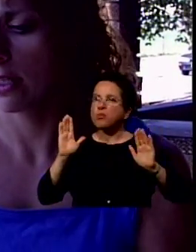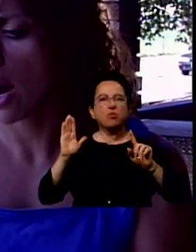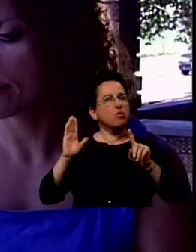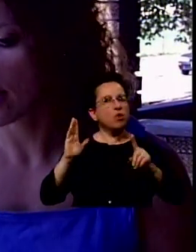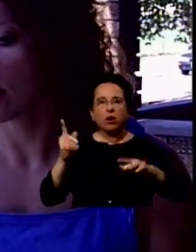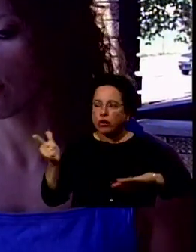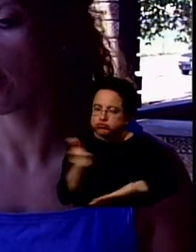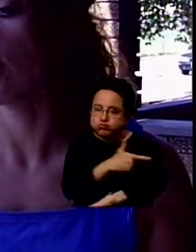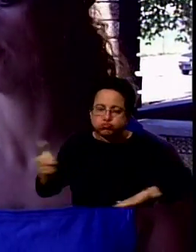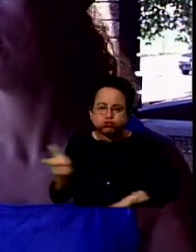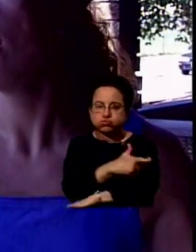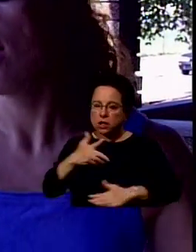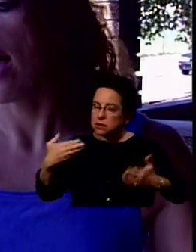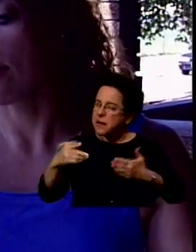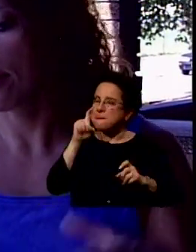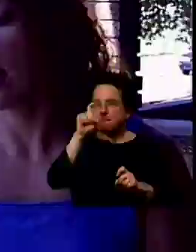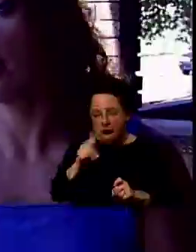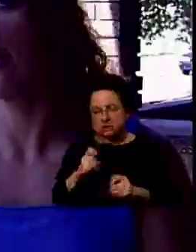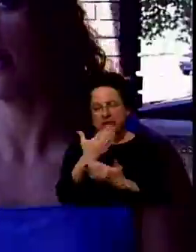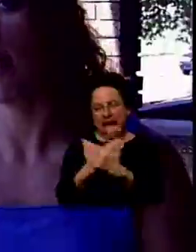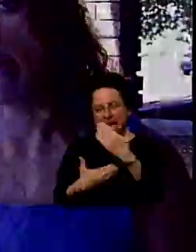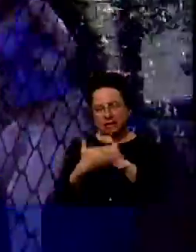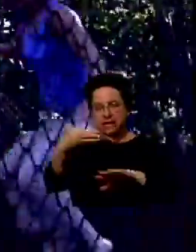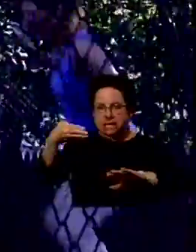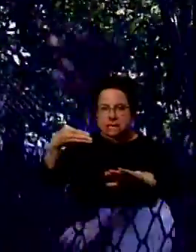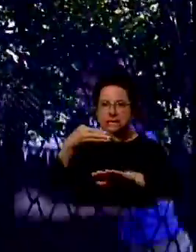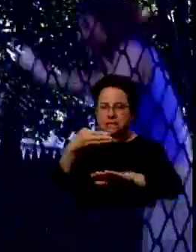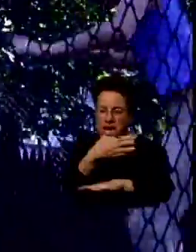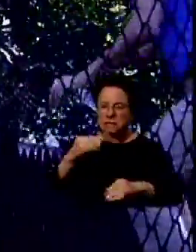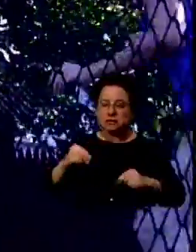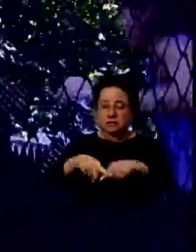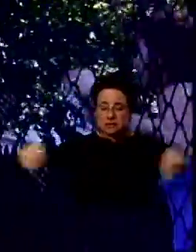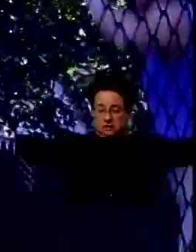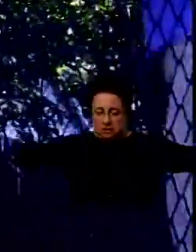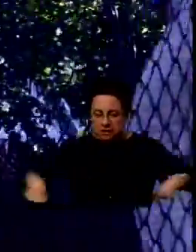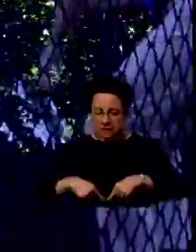scraped, tarps on the ground, everything cleaned up afterward.